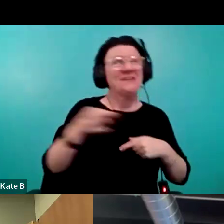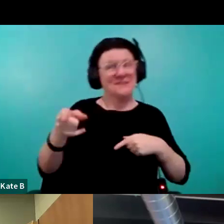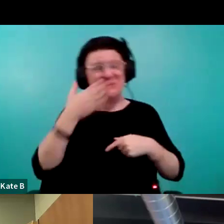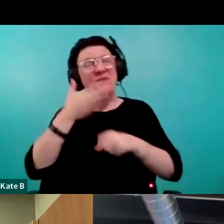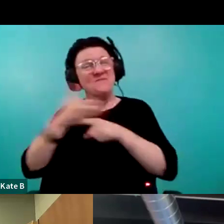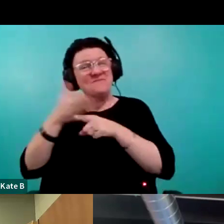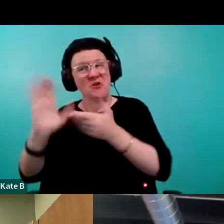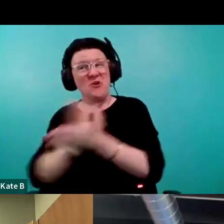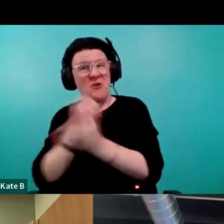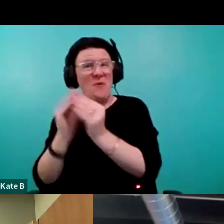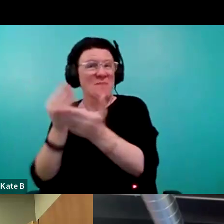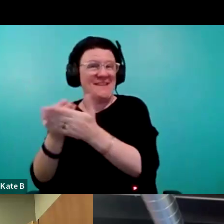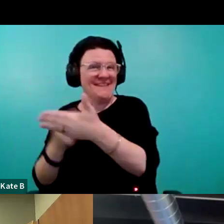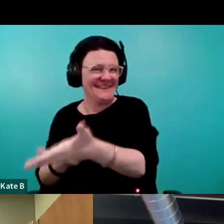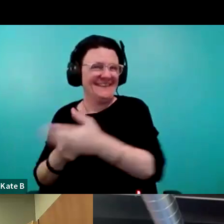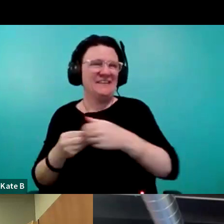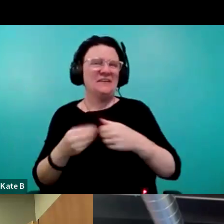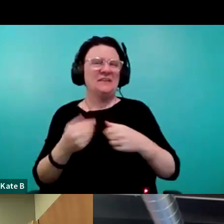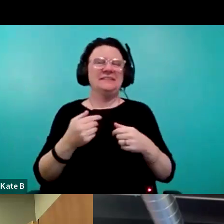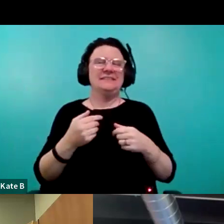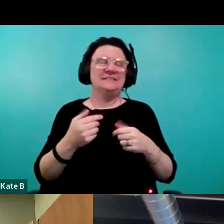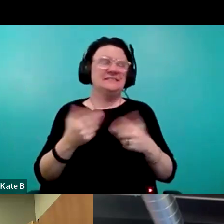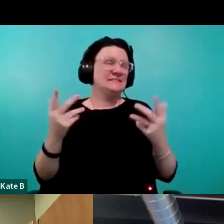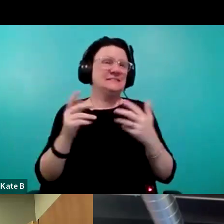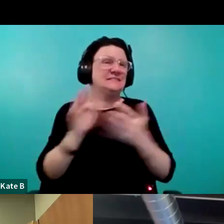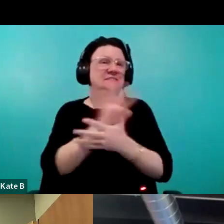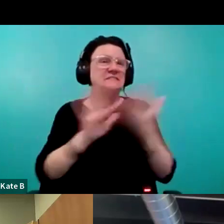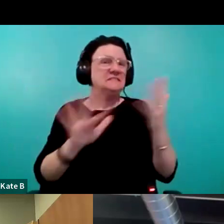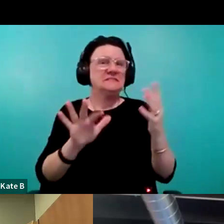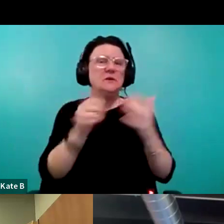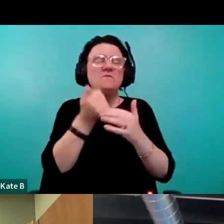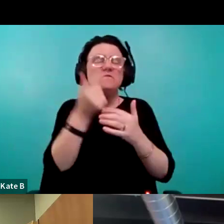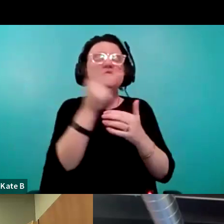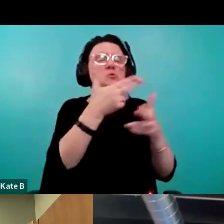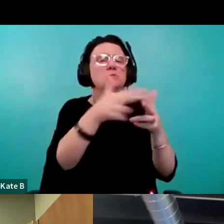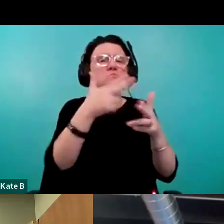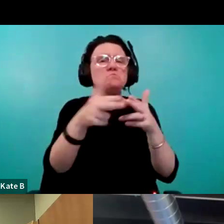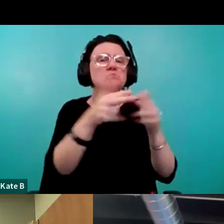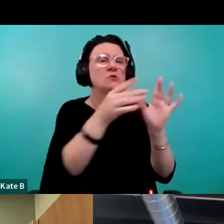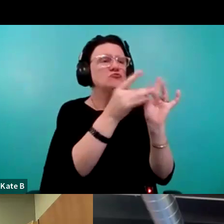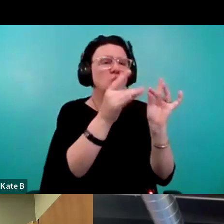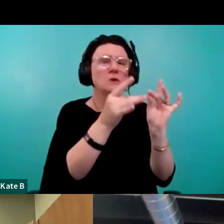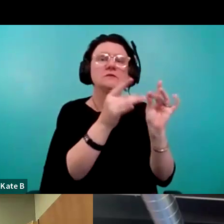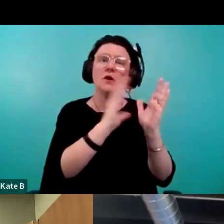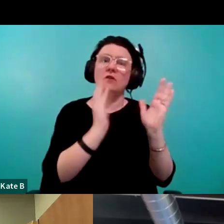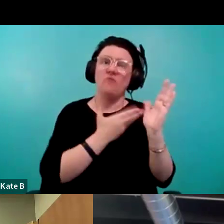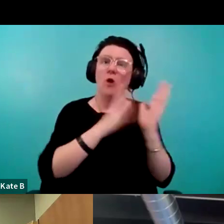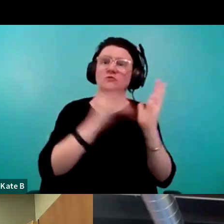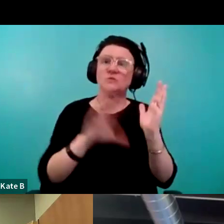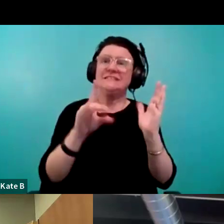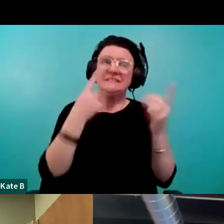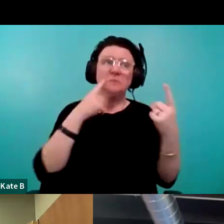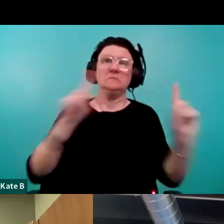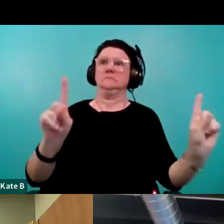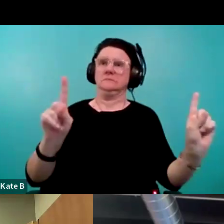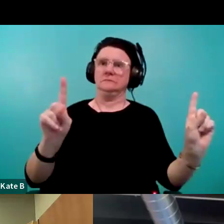now. And so these are just a snippet of stories of students who have made it in programs like